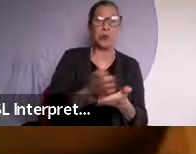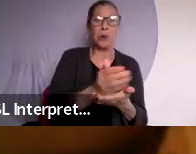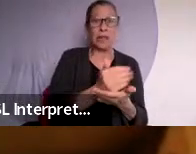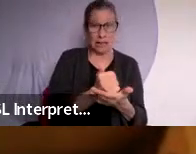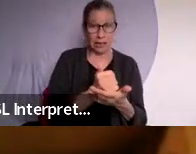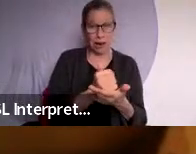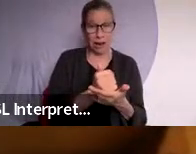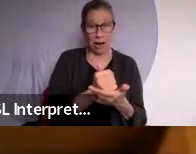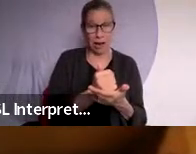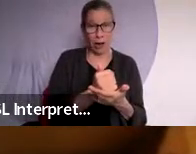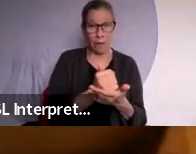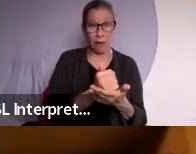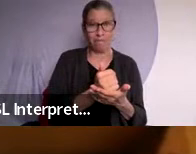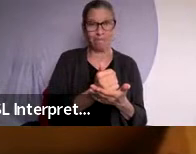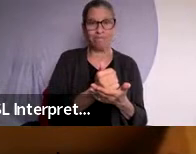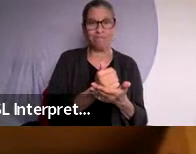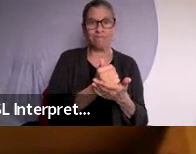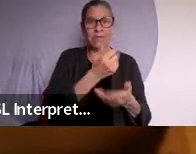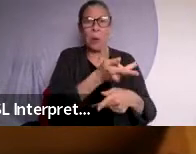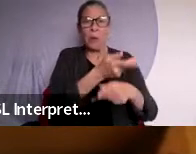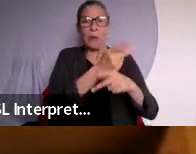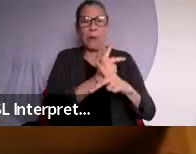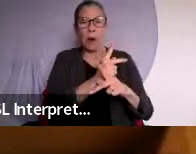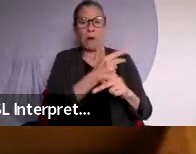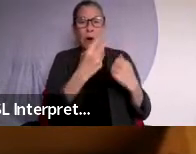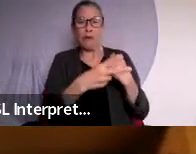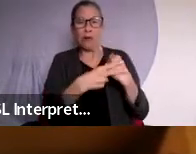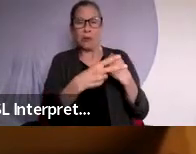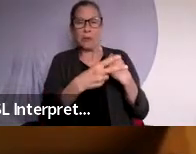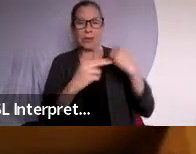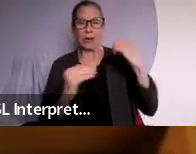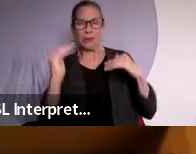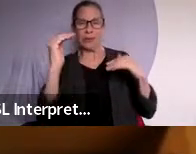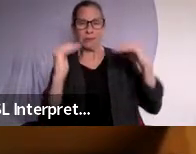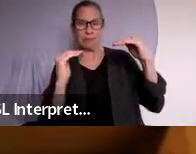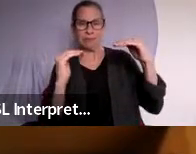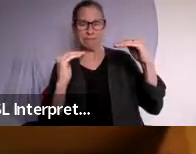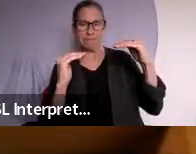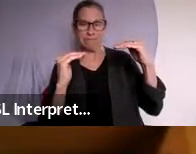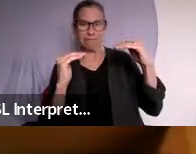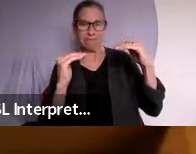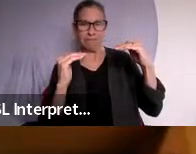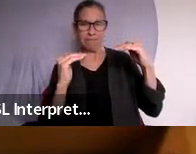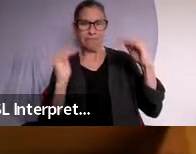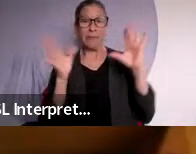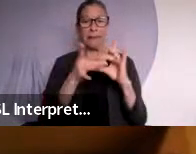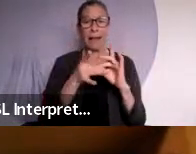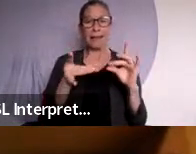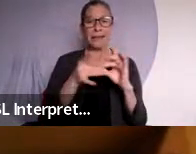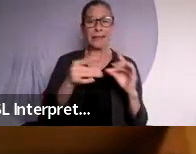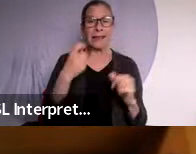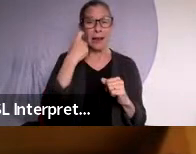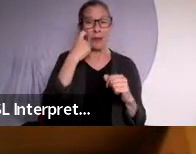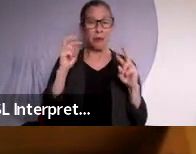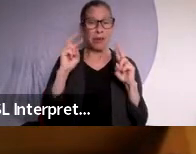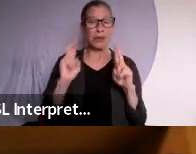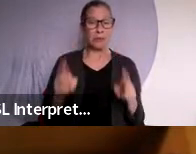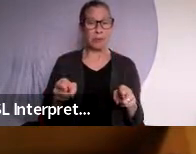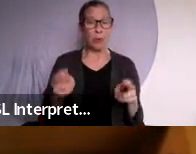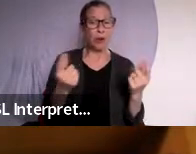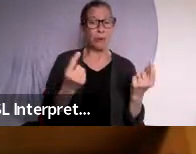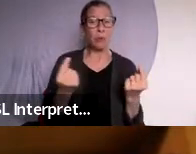draw on the reserves to make up the difference. As stated in our latest trustees